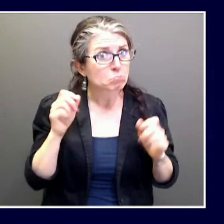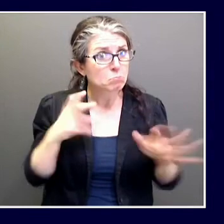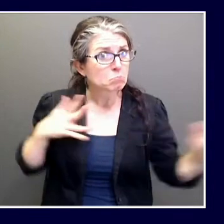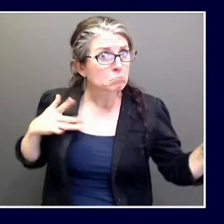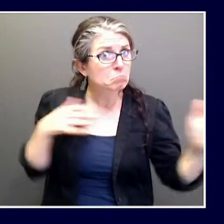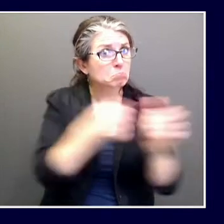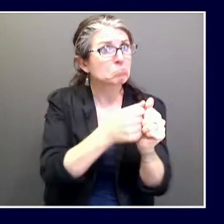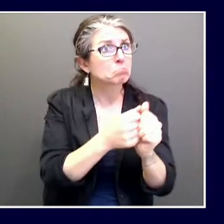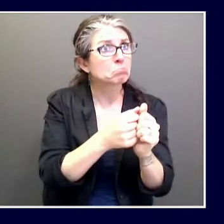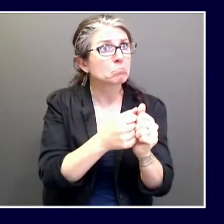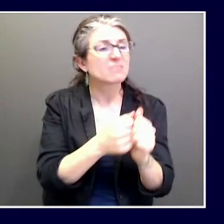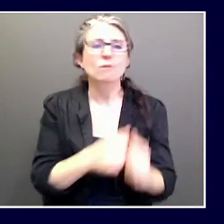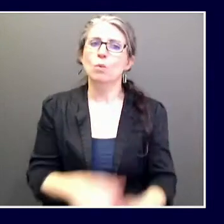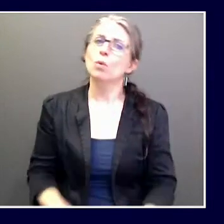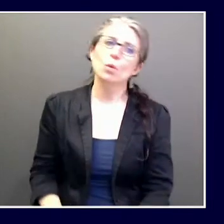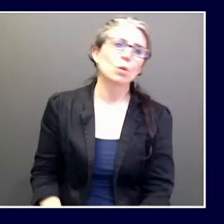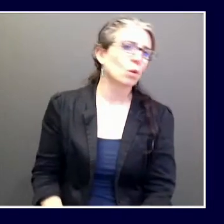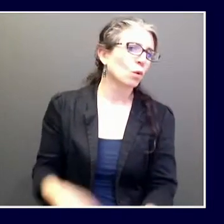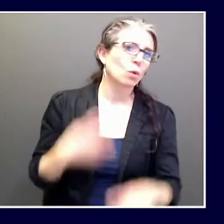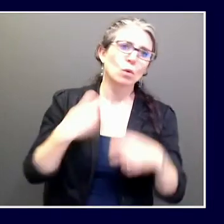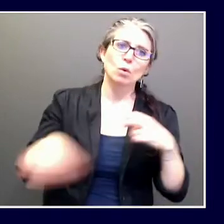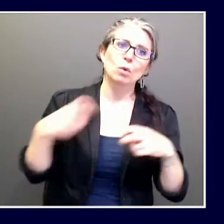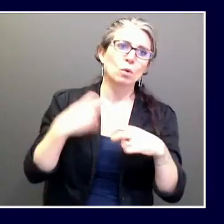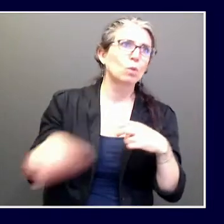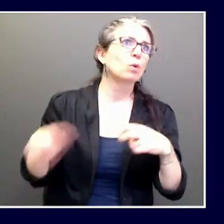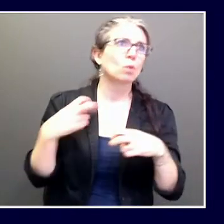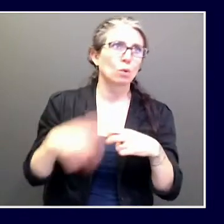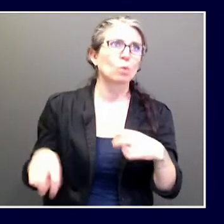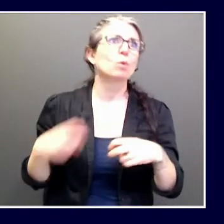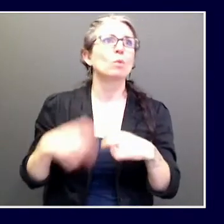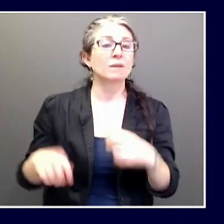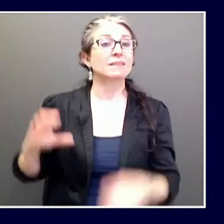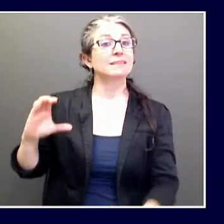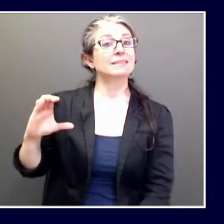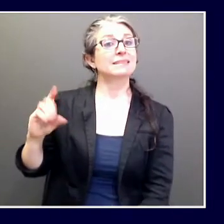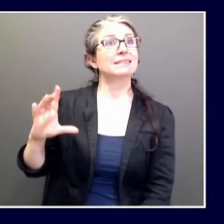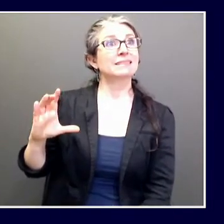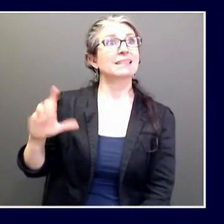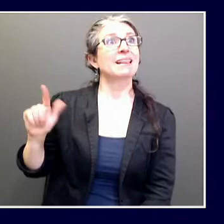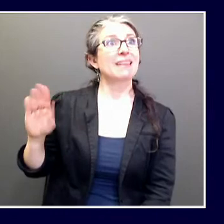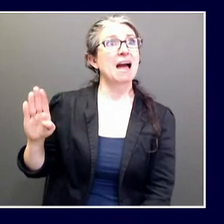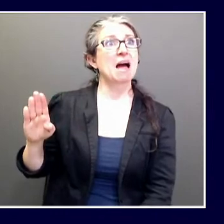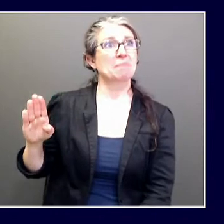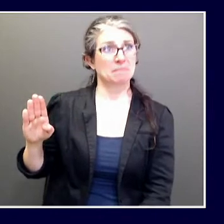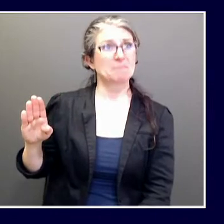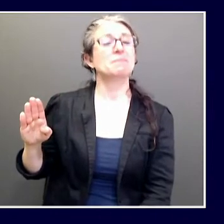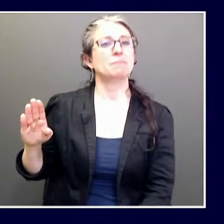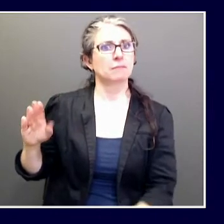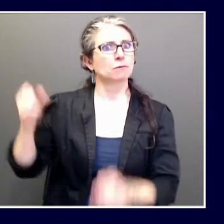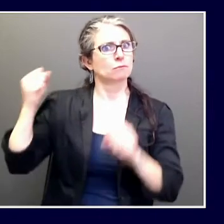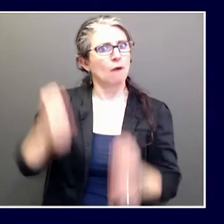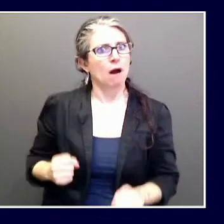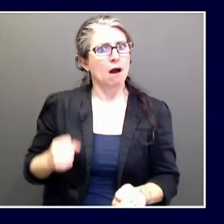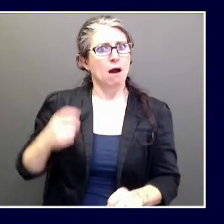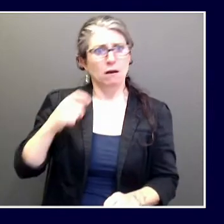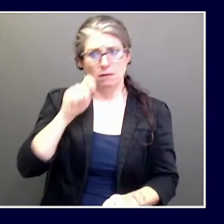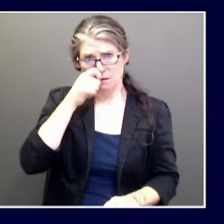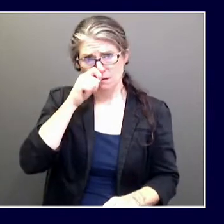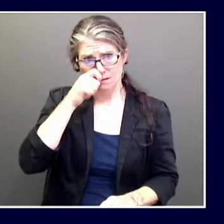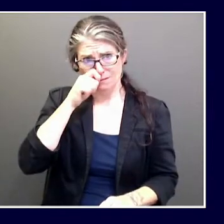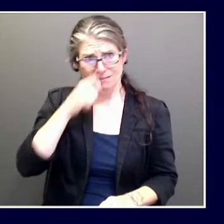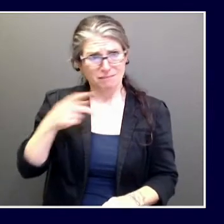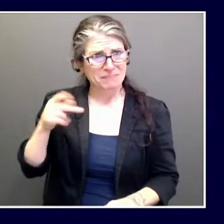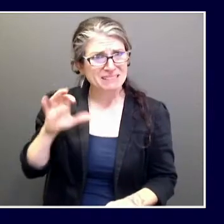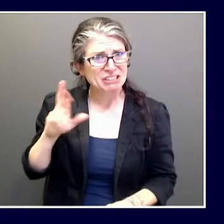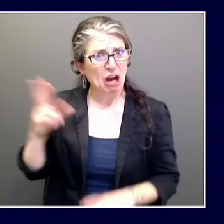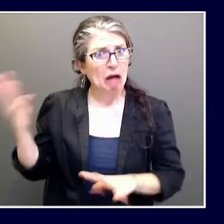Maine CDC laboratory continues to do a high number of PCR tests every single day, upwards of